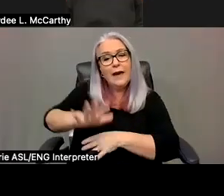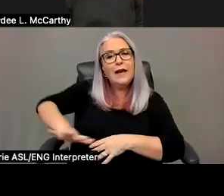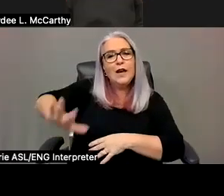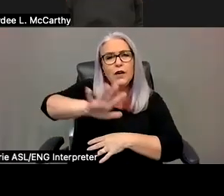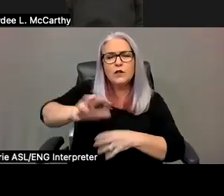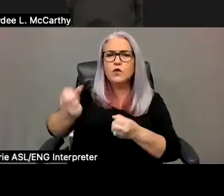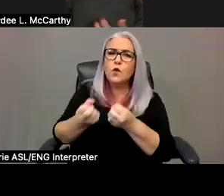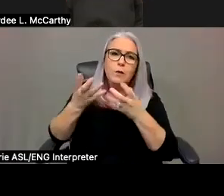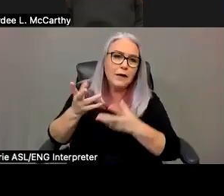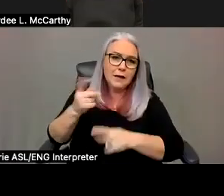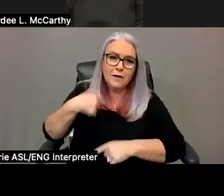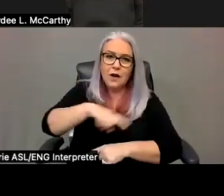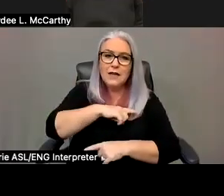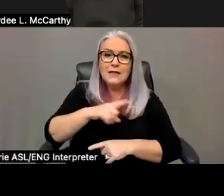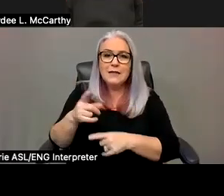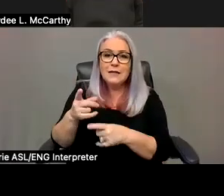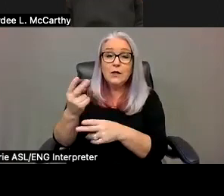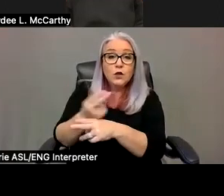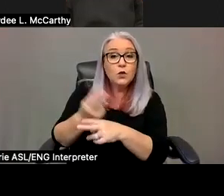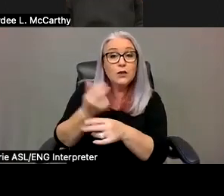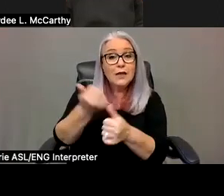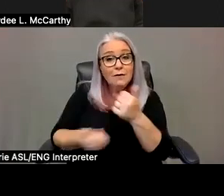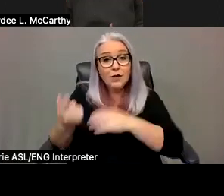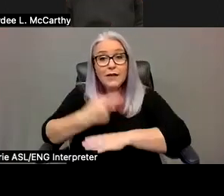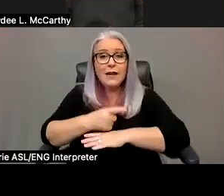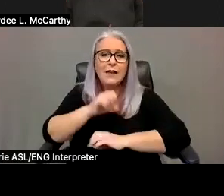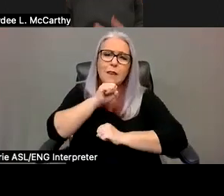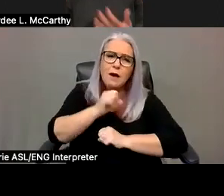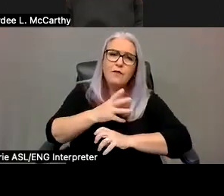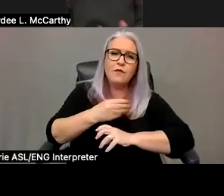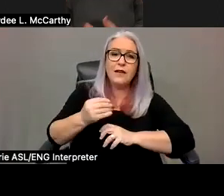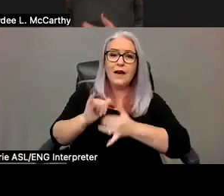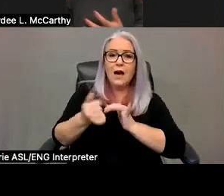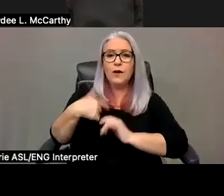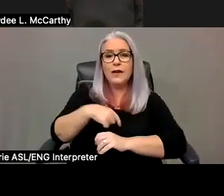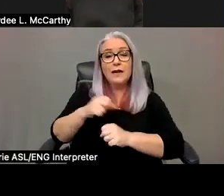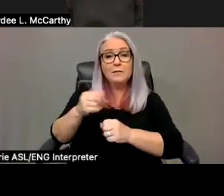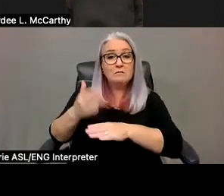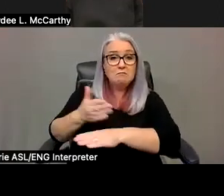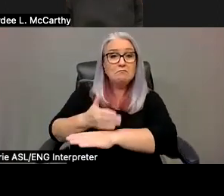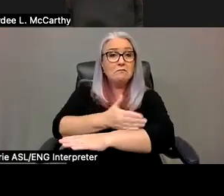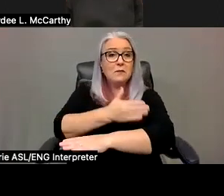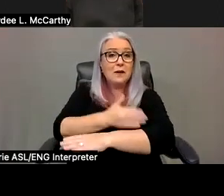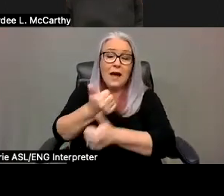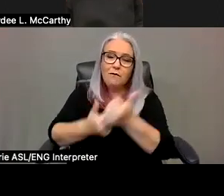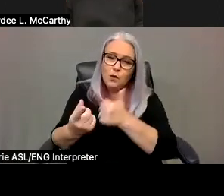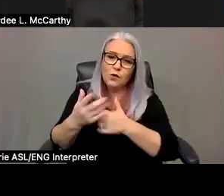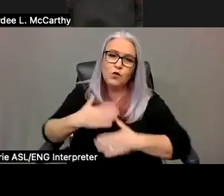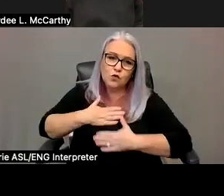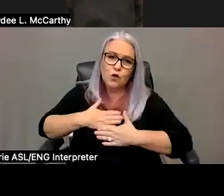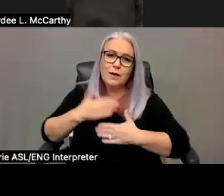so many of us get to use on a daily basis and love, and how can we make that better for everybody to be able to enjoy? Thank